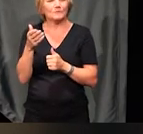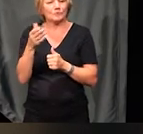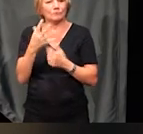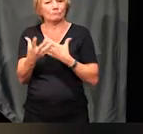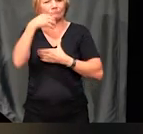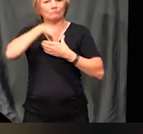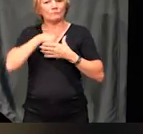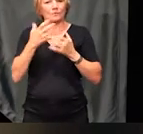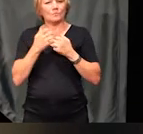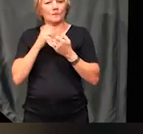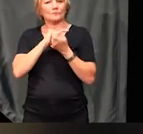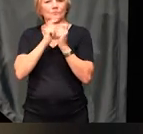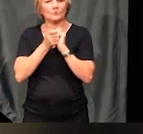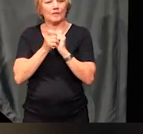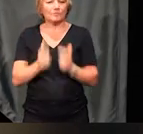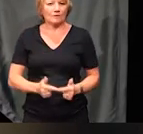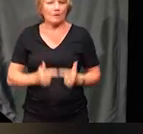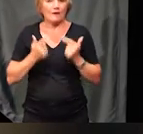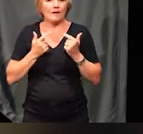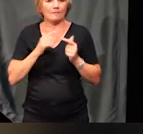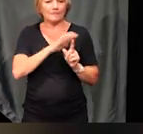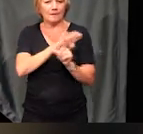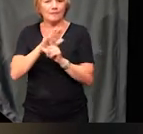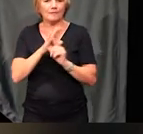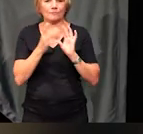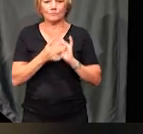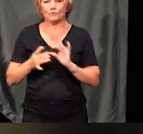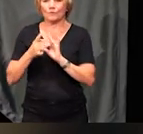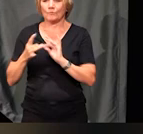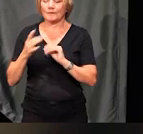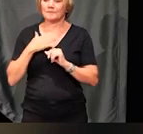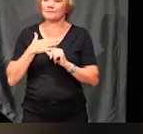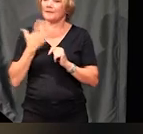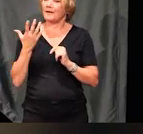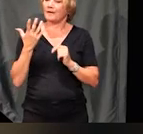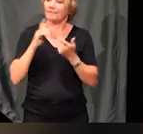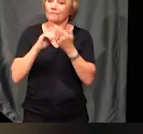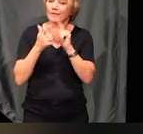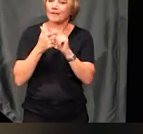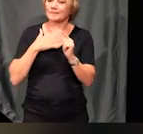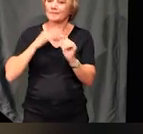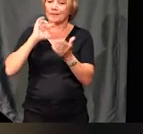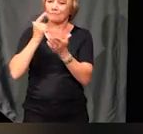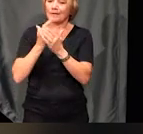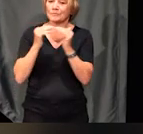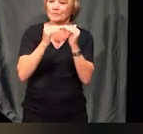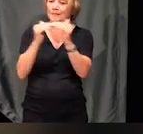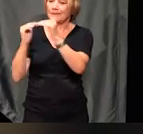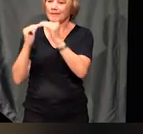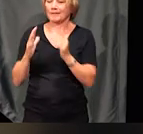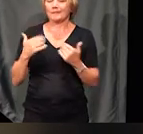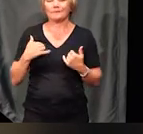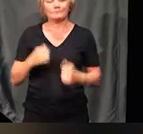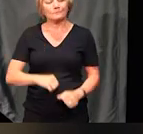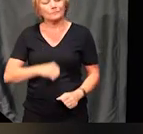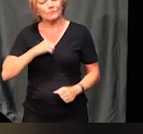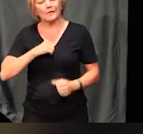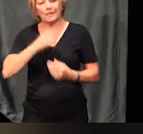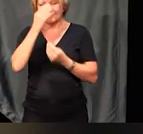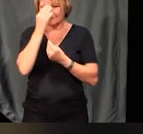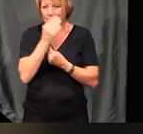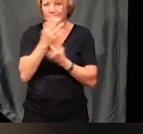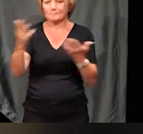stories. My fellow graduating friends, it's with great pride that I say to all of